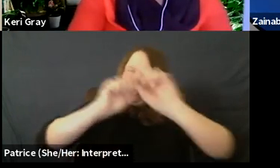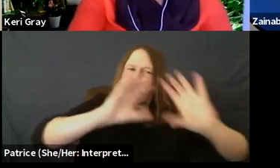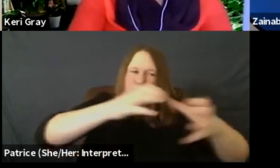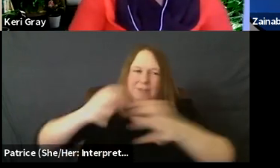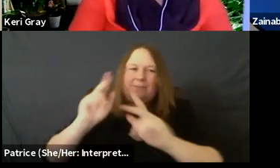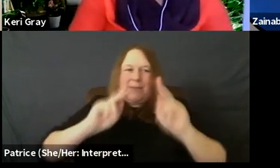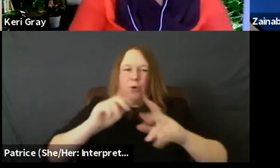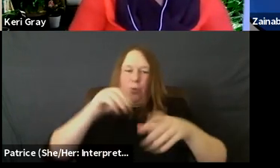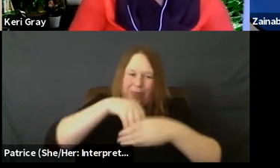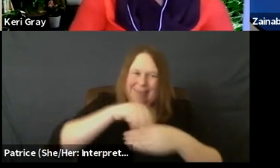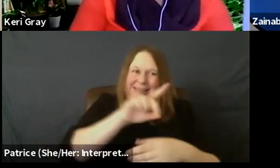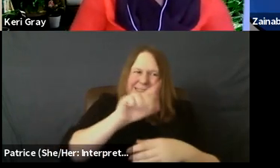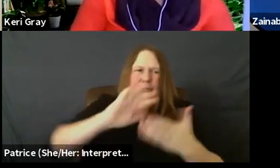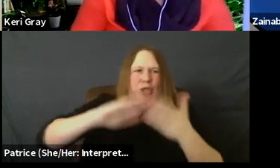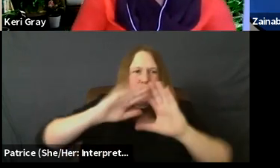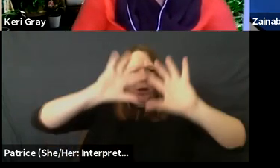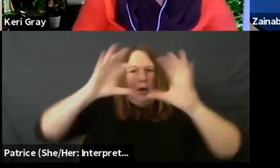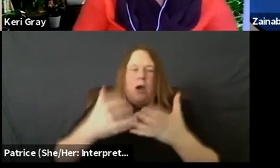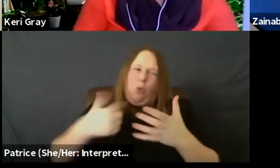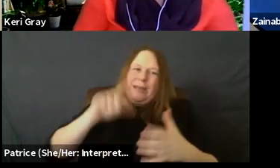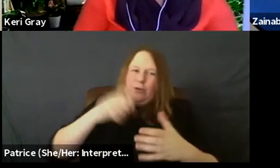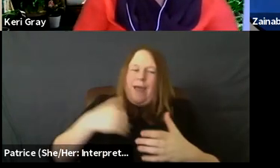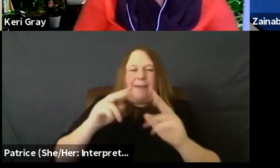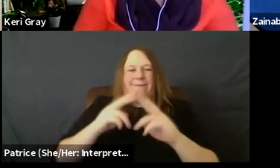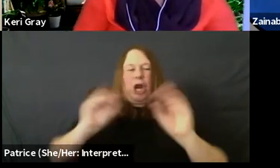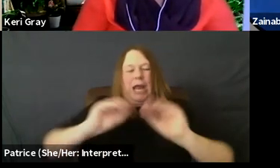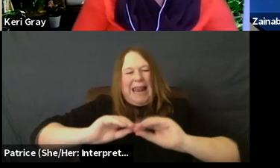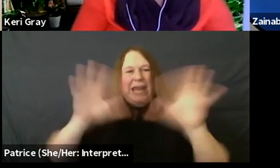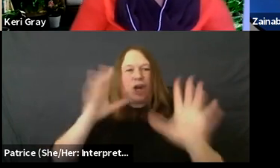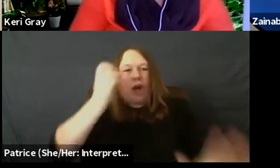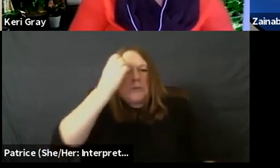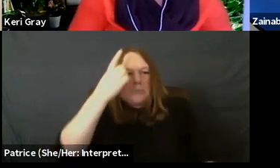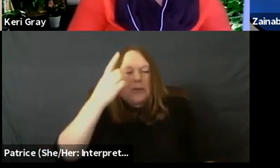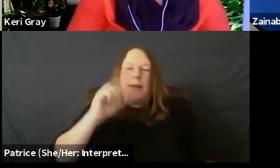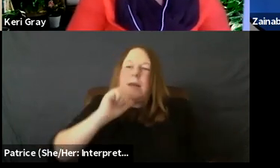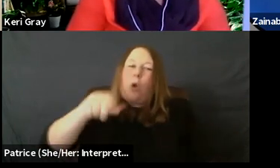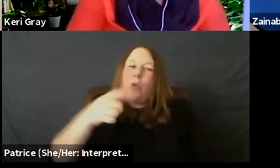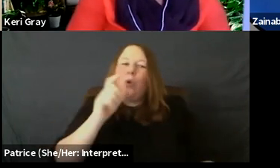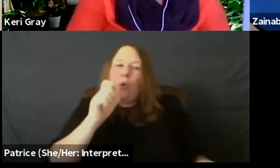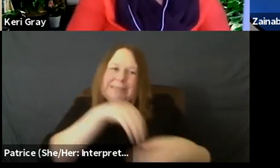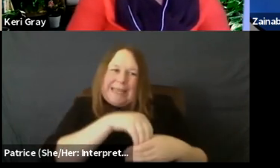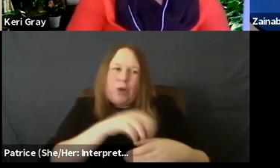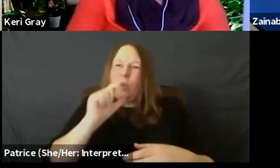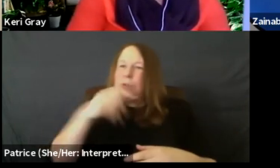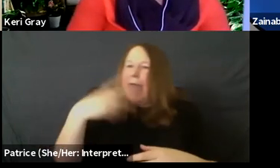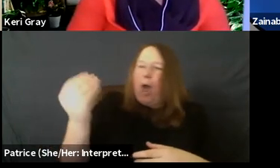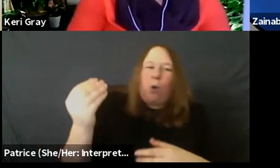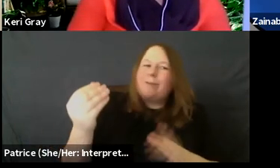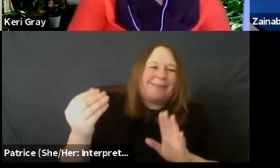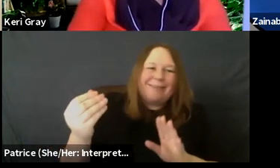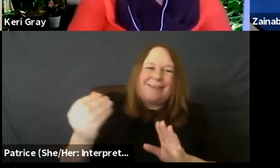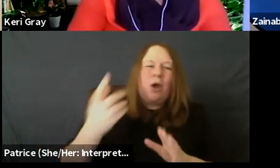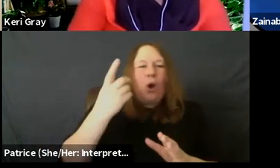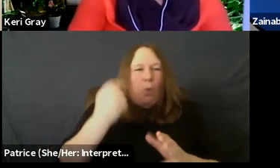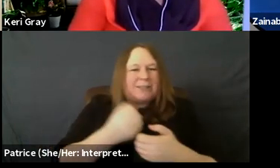within the disability community, we need to have a very clear understanding of not only who is in and who is out and what